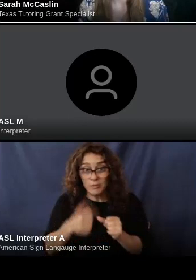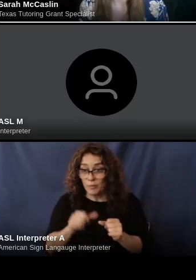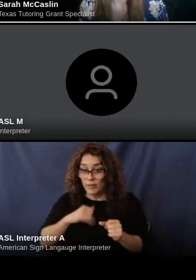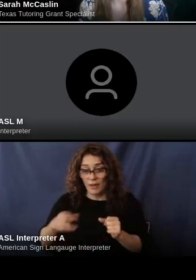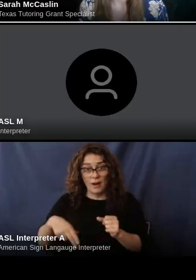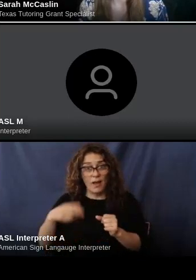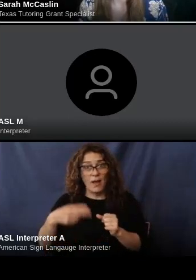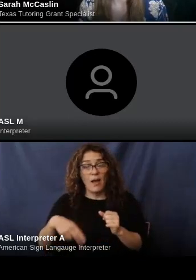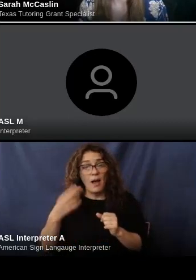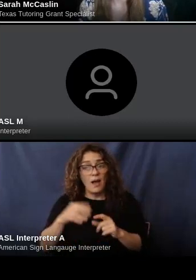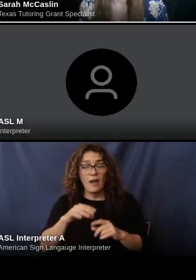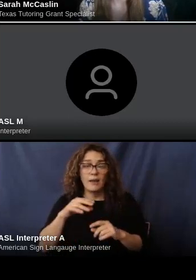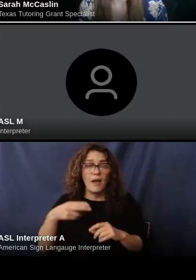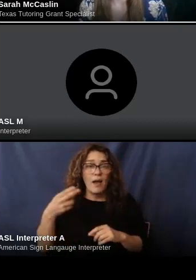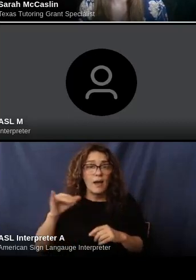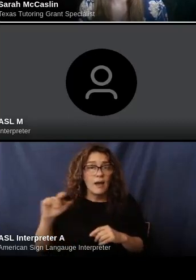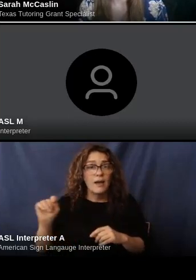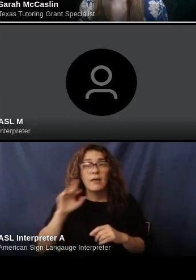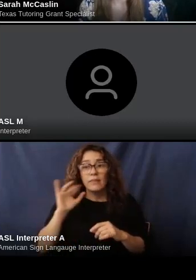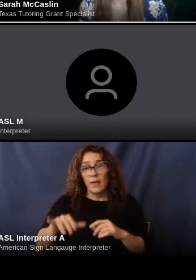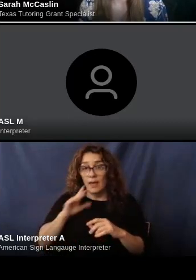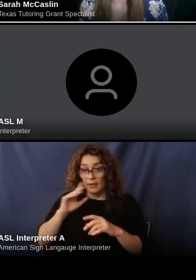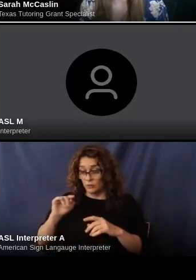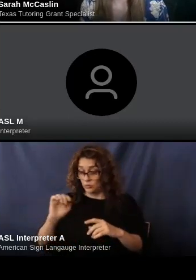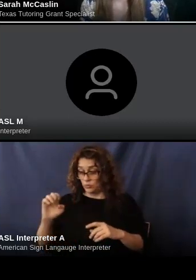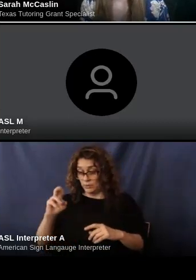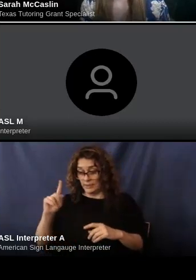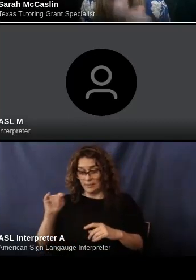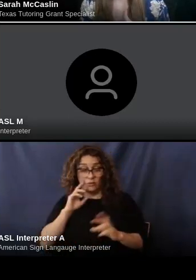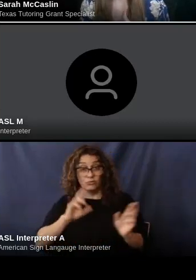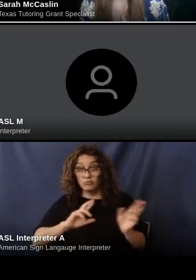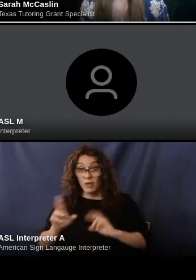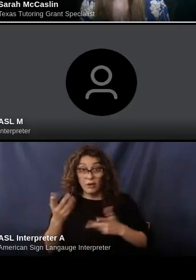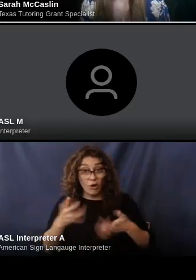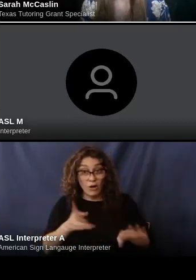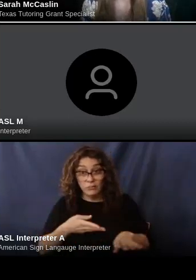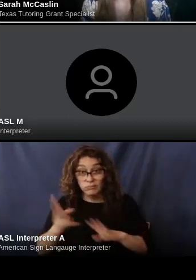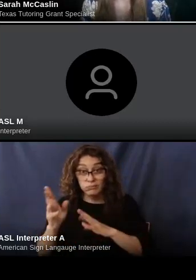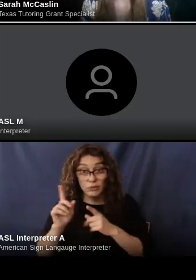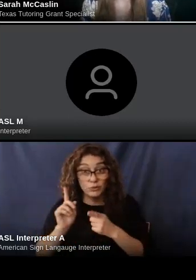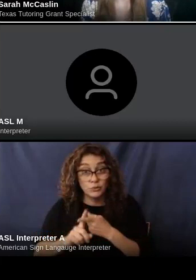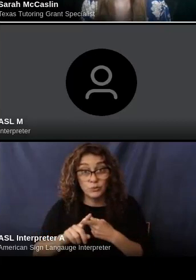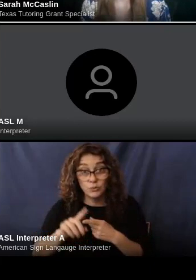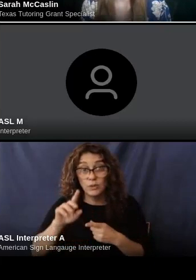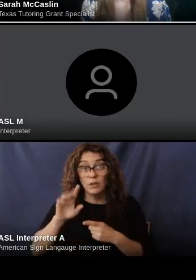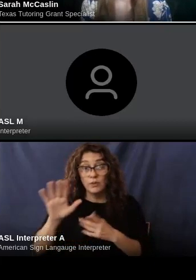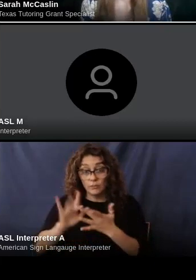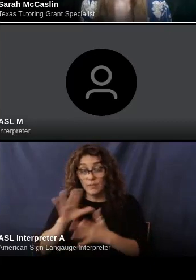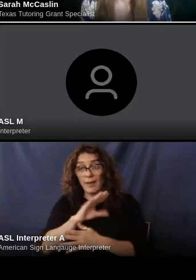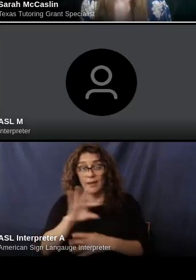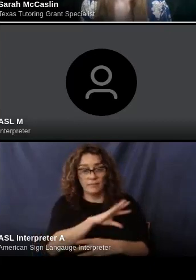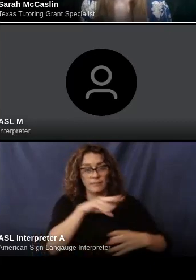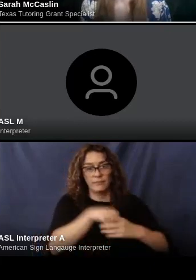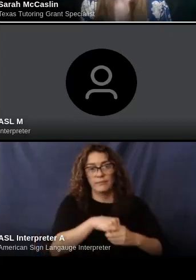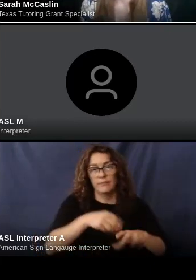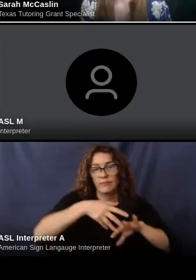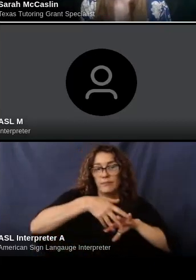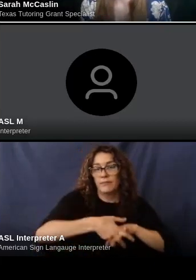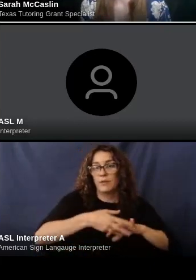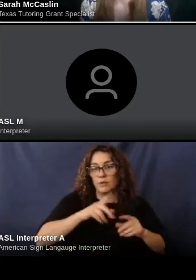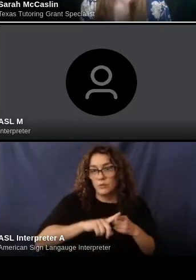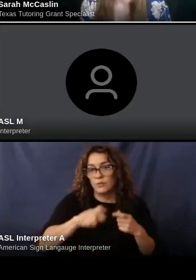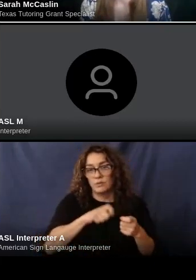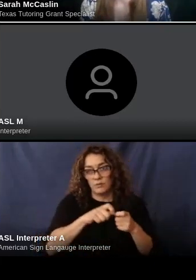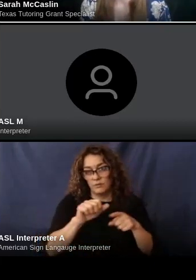the Texas Tutoring Support webpage and some of those tools into their High Impact Tutoring training.